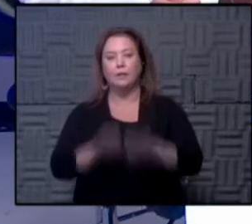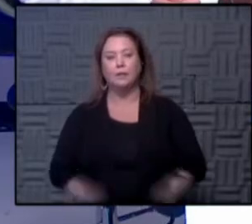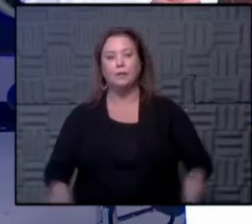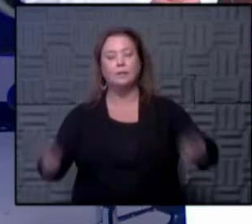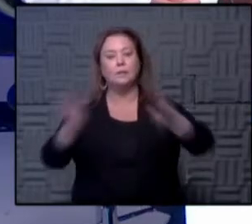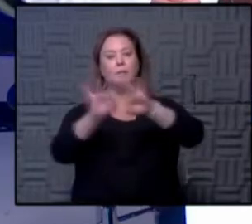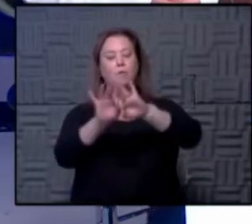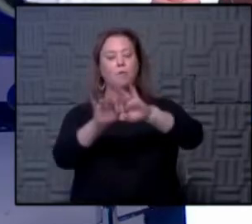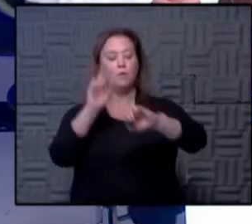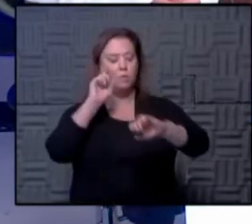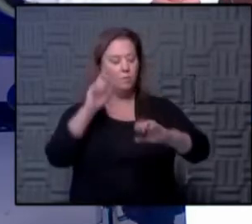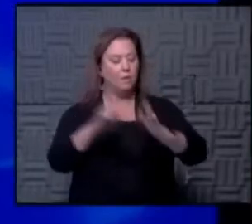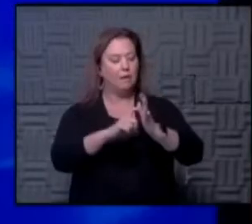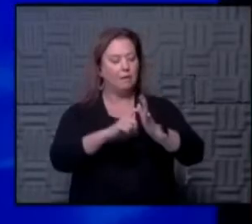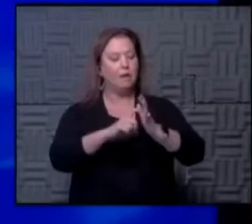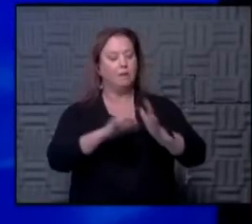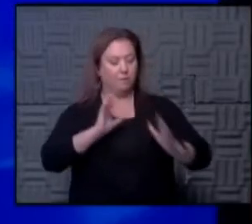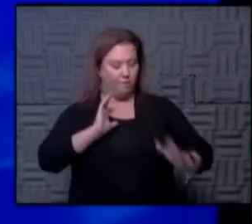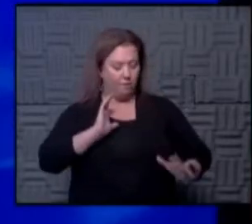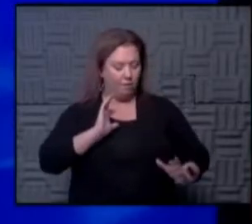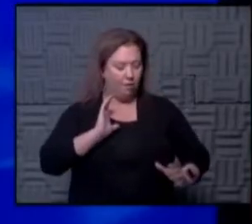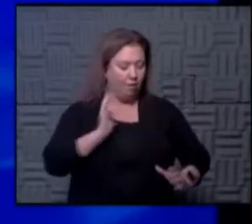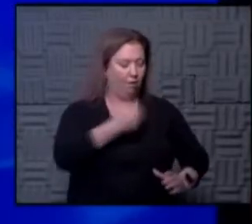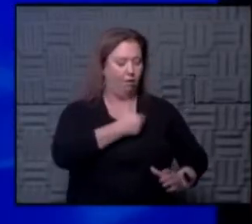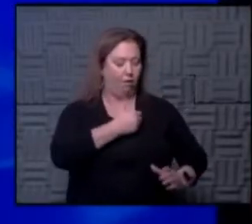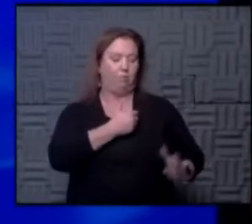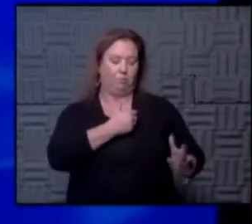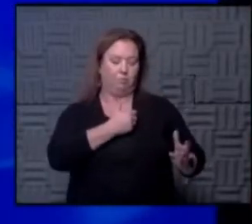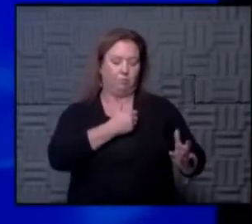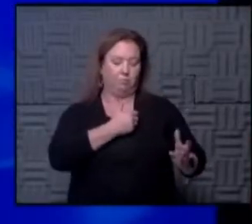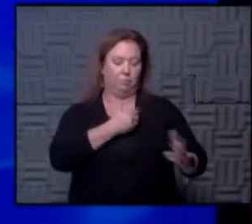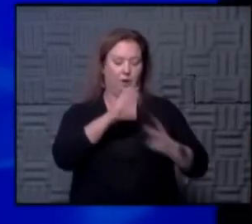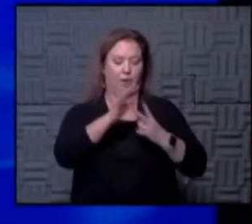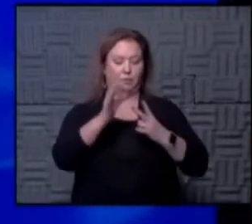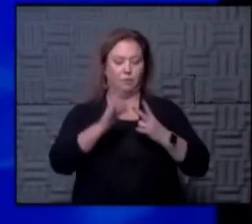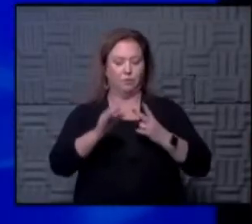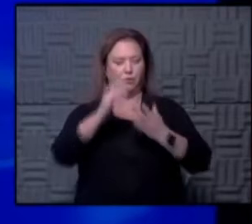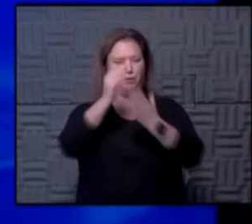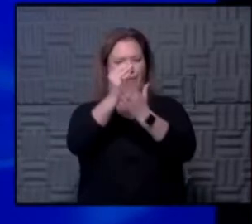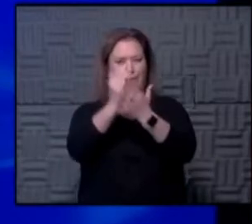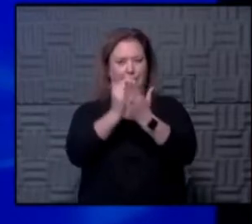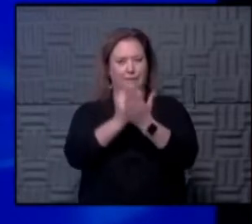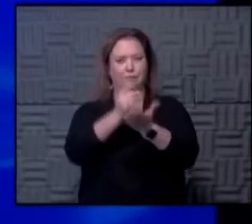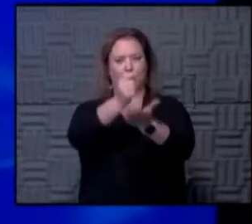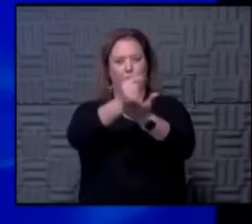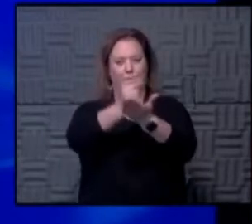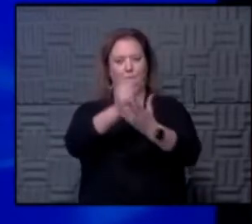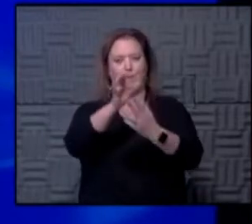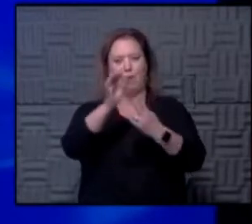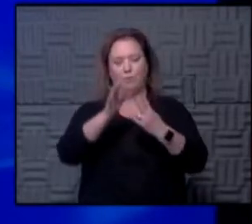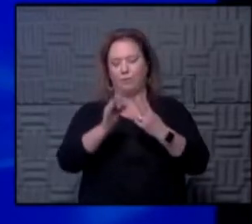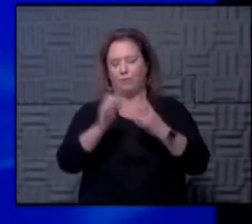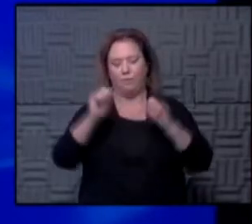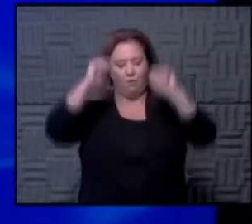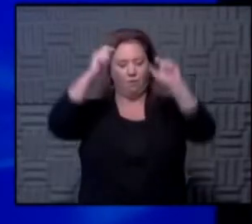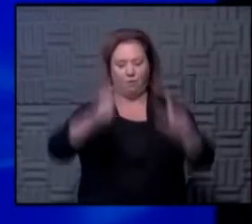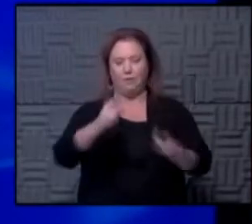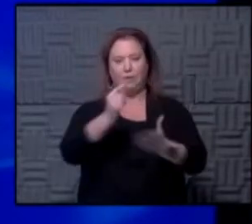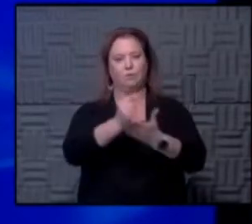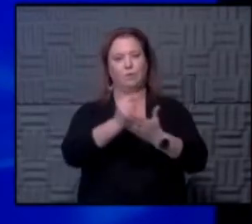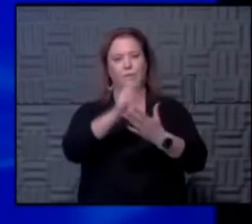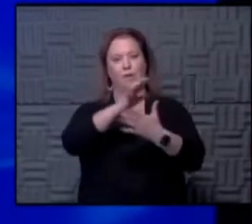to recognize for all of these options, right? You've listed a number of treatment options in the question. For all of